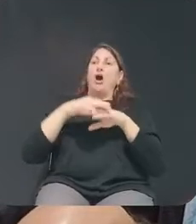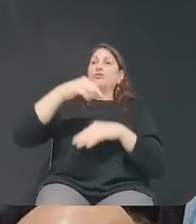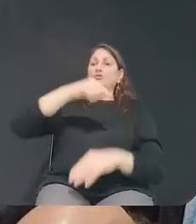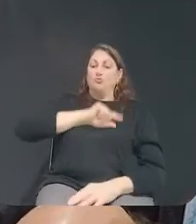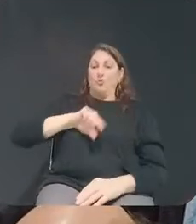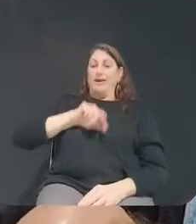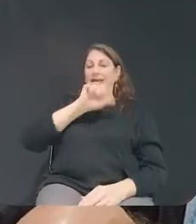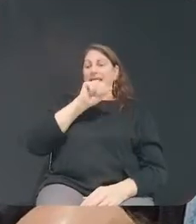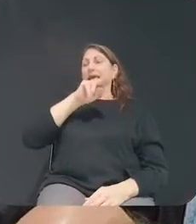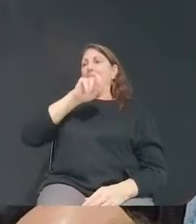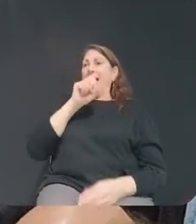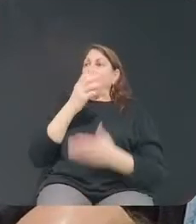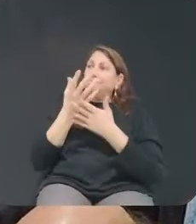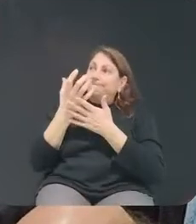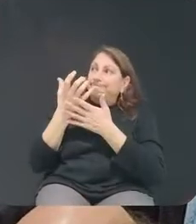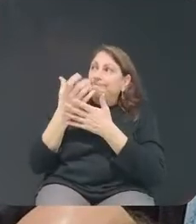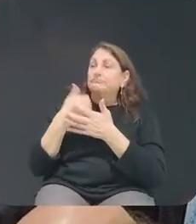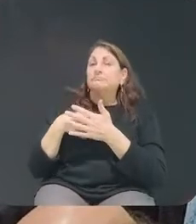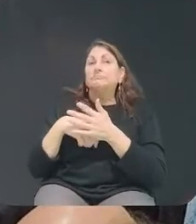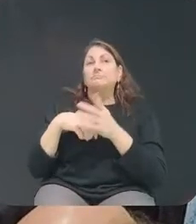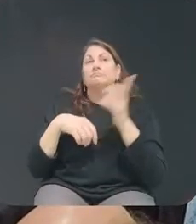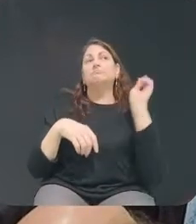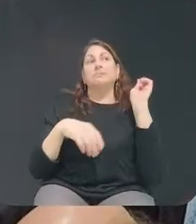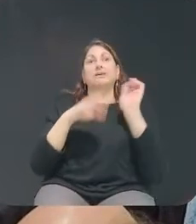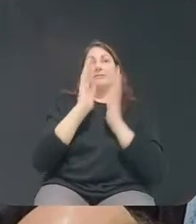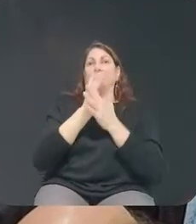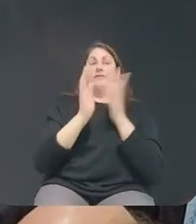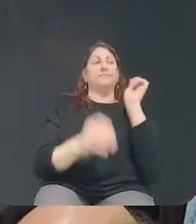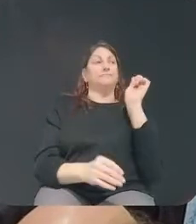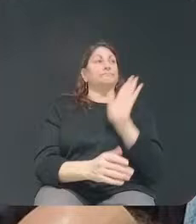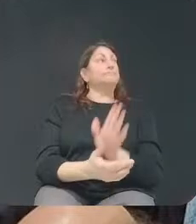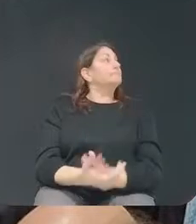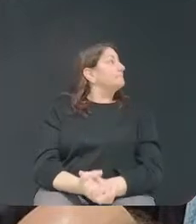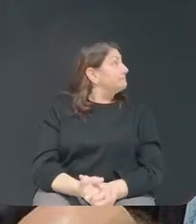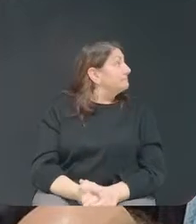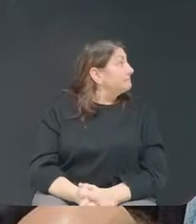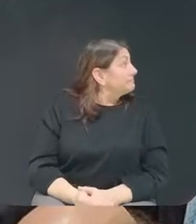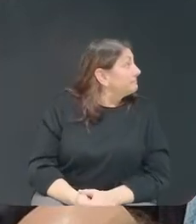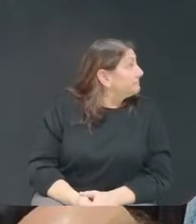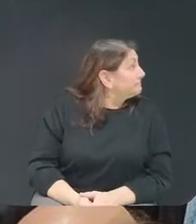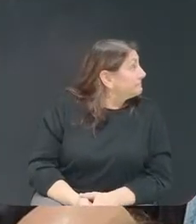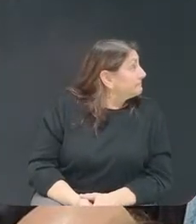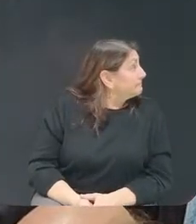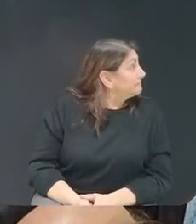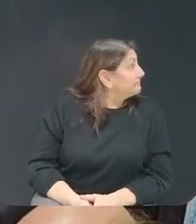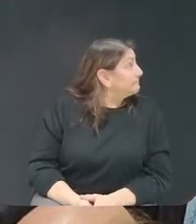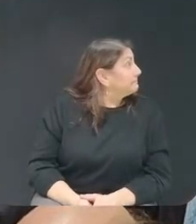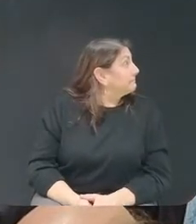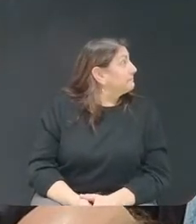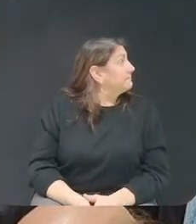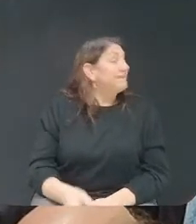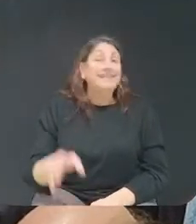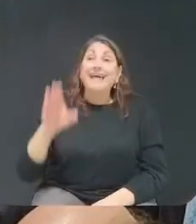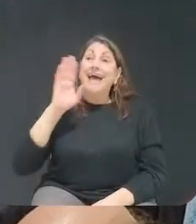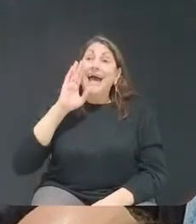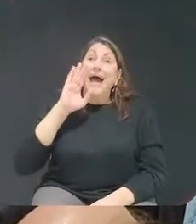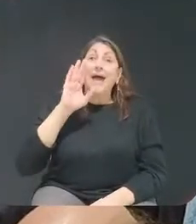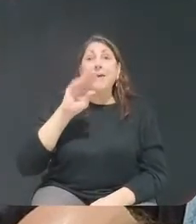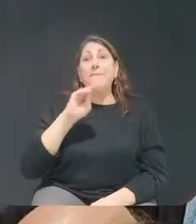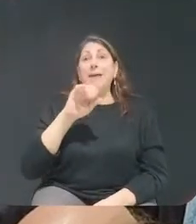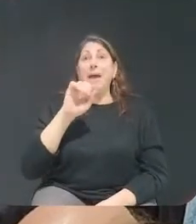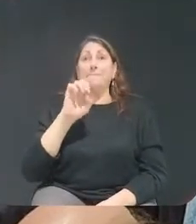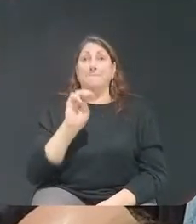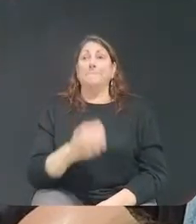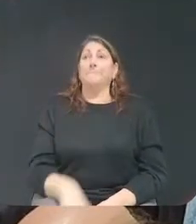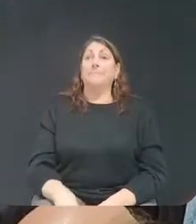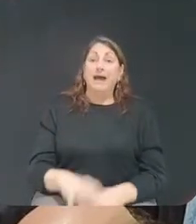I'm like, yeah. And I get extremely lonely here sometimes because I'm here by myself. Hello, ma'am.